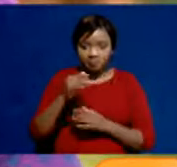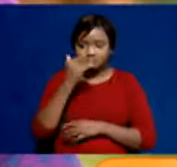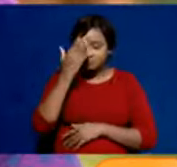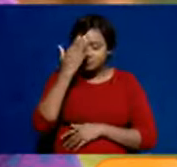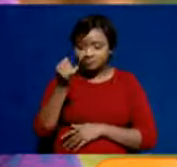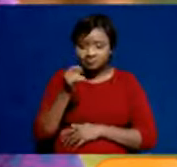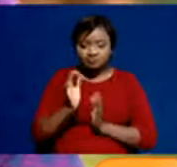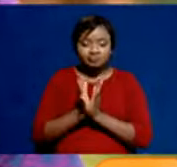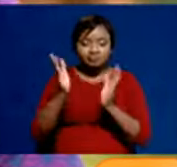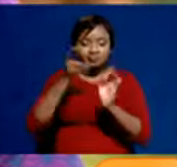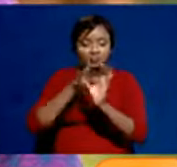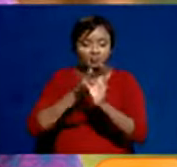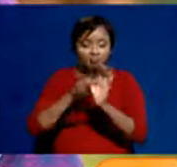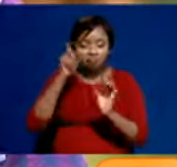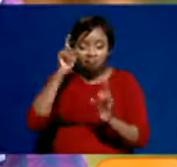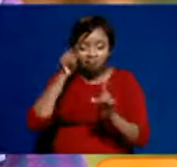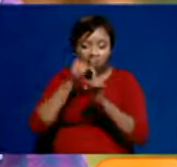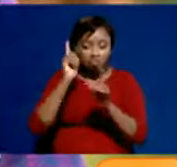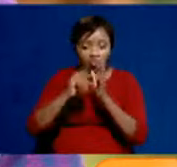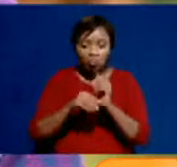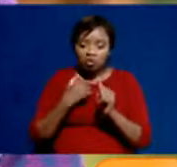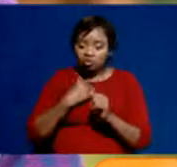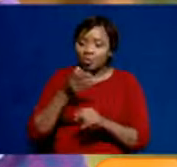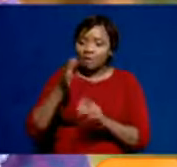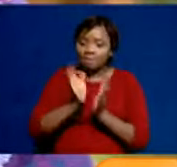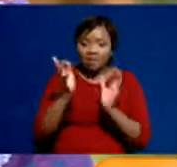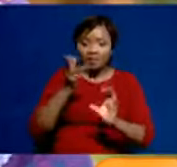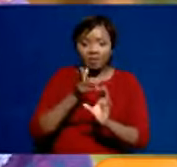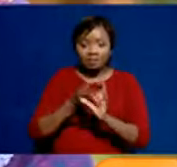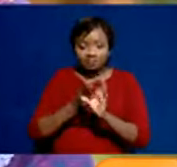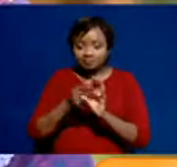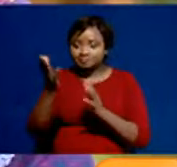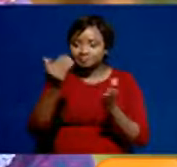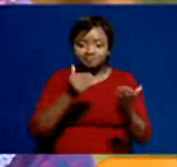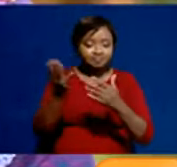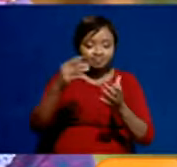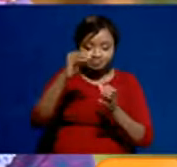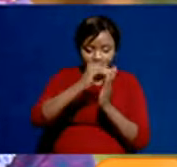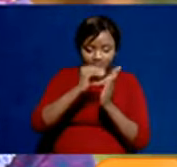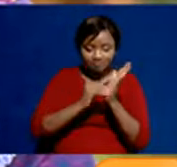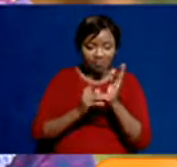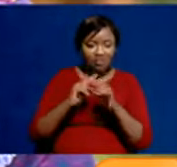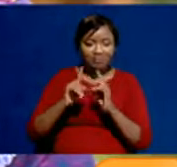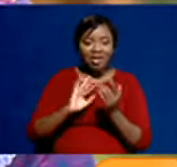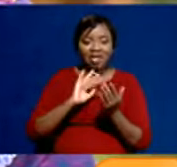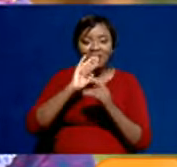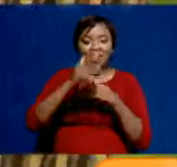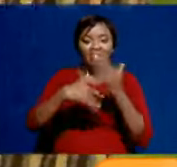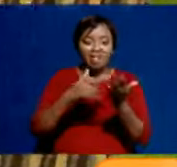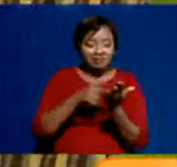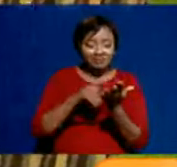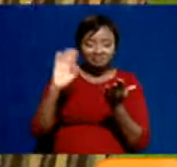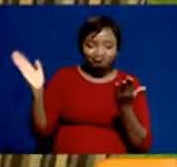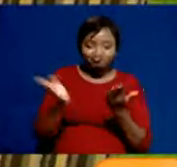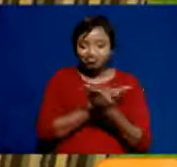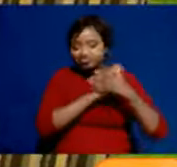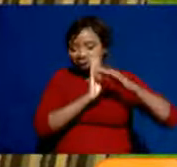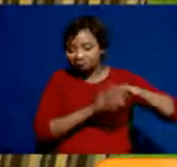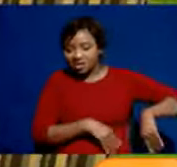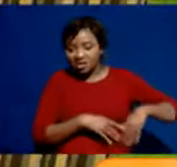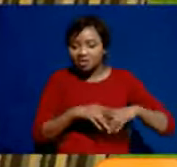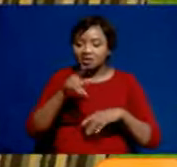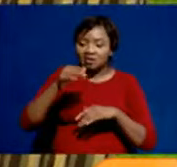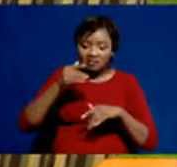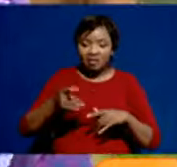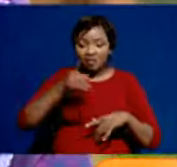of public participation if you're going to trash the view of the majority completely? If you're not